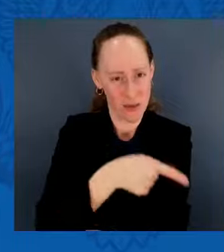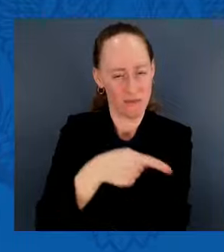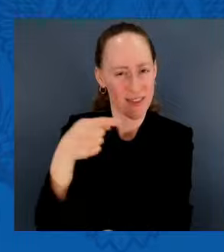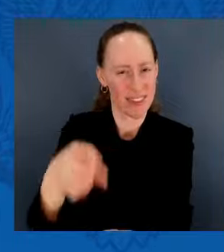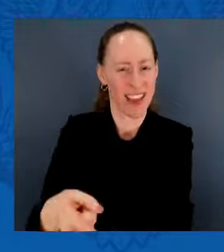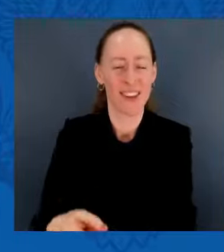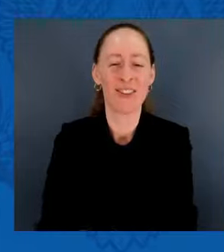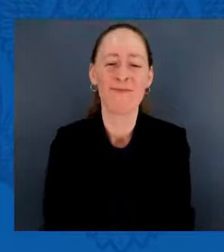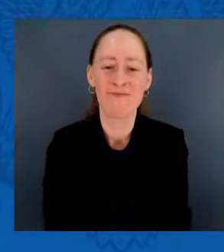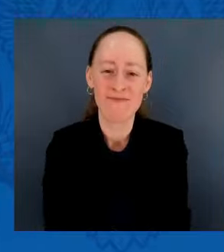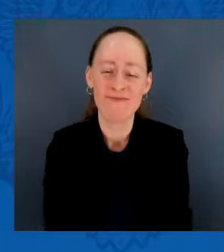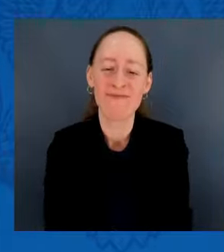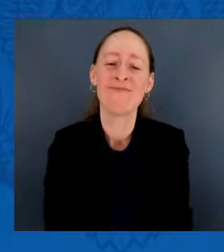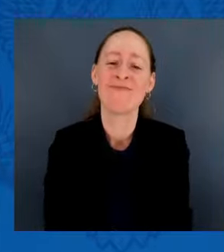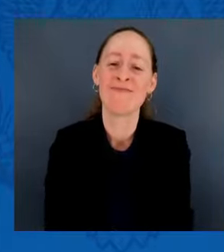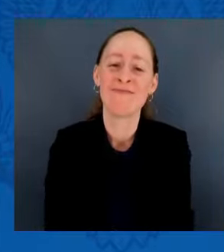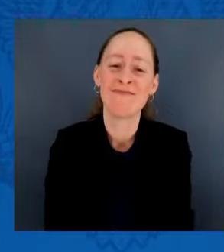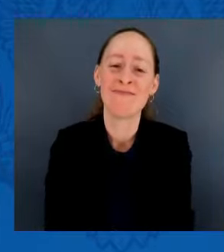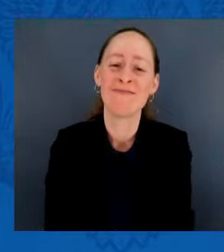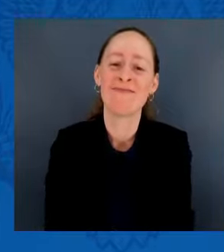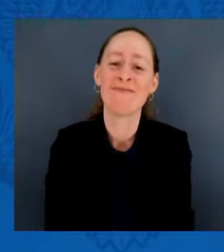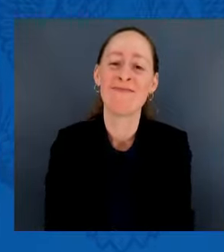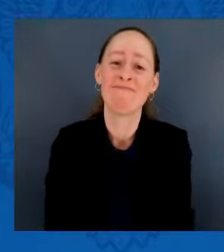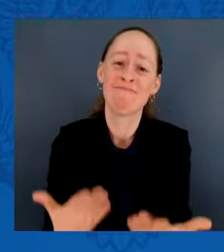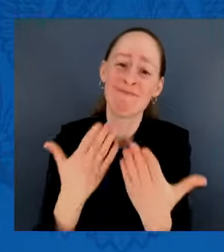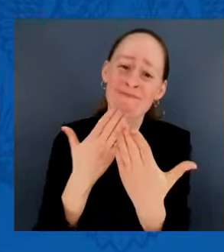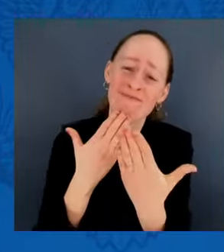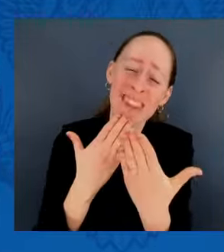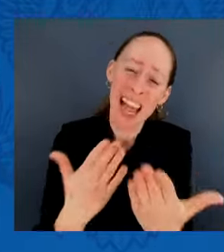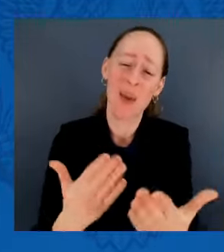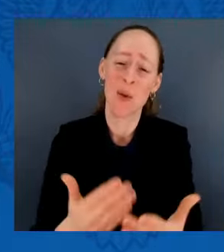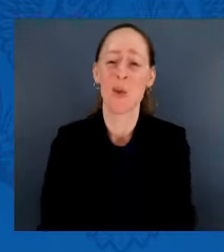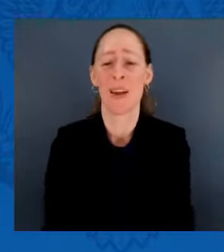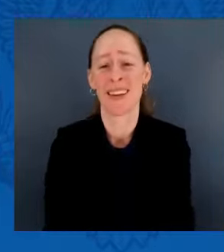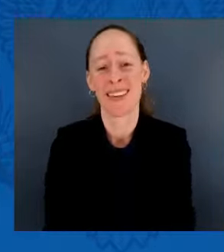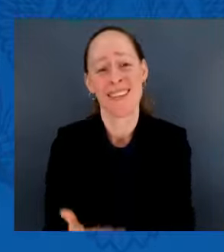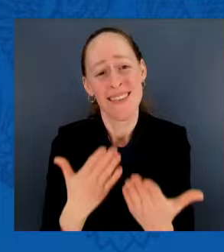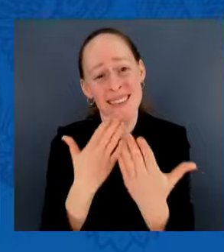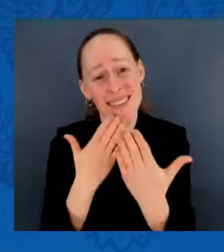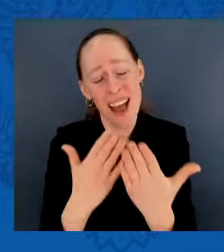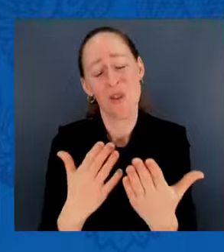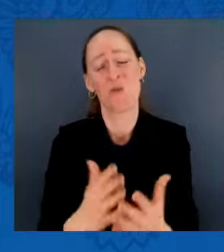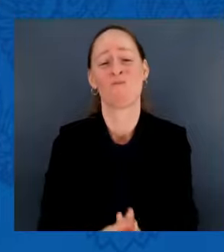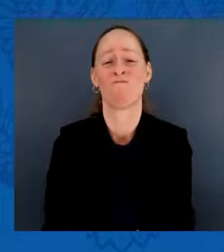Thank you. Thank you, thank you, thank you.